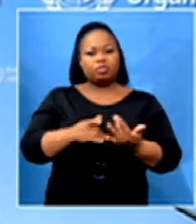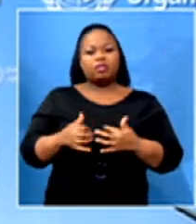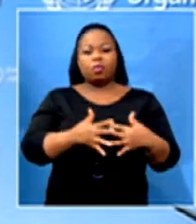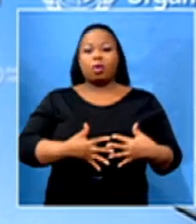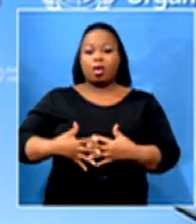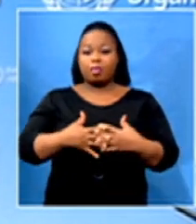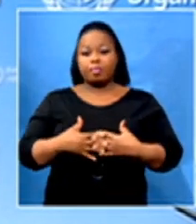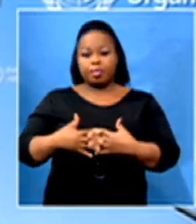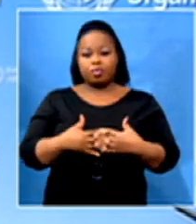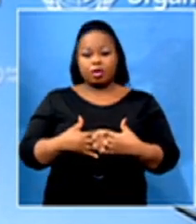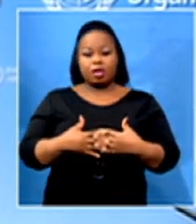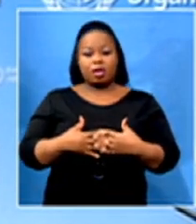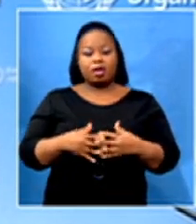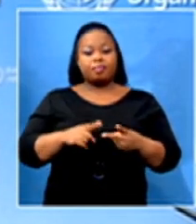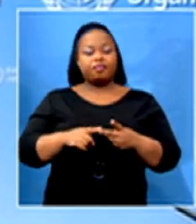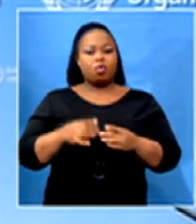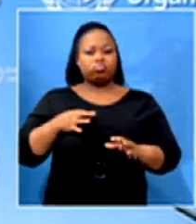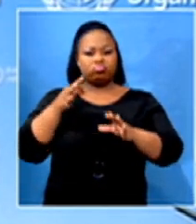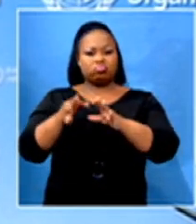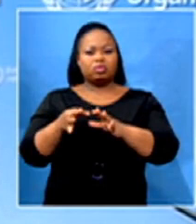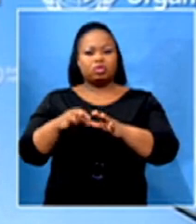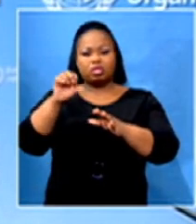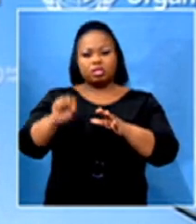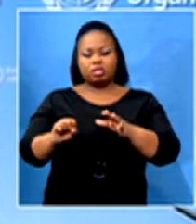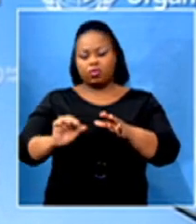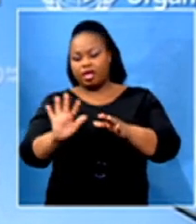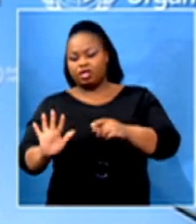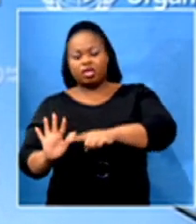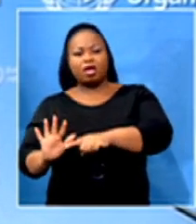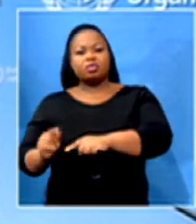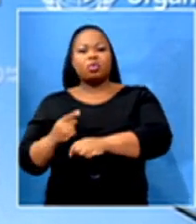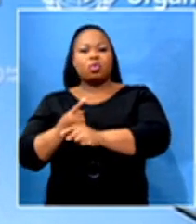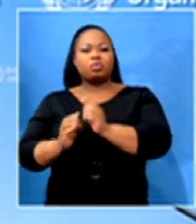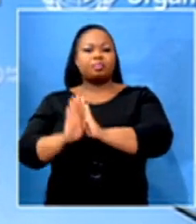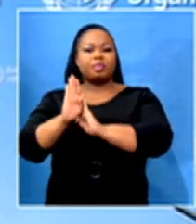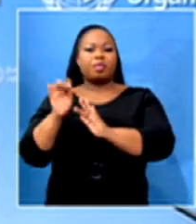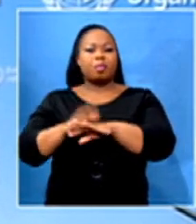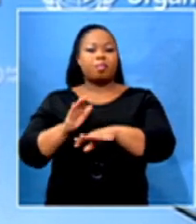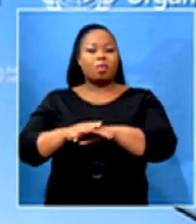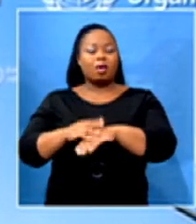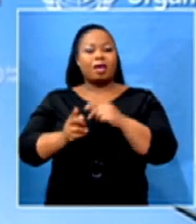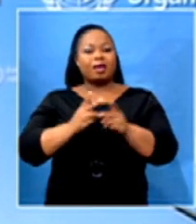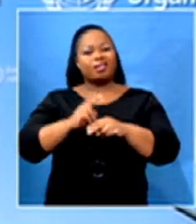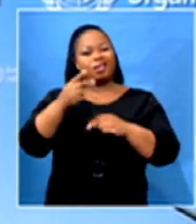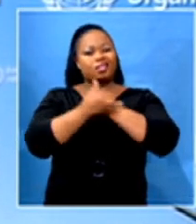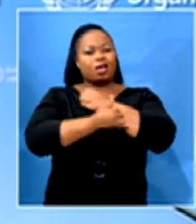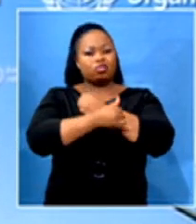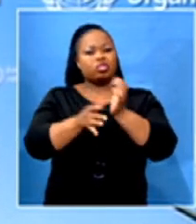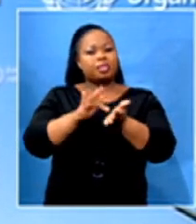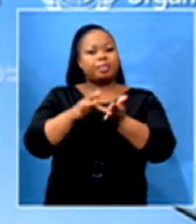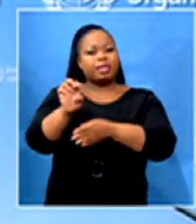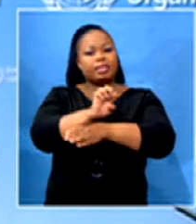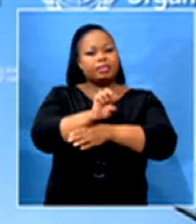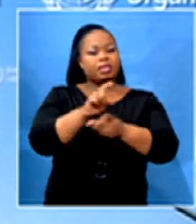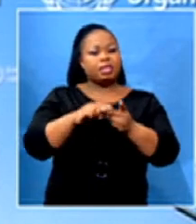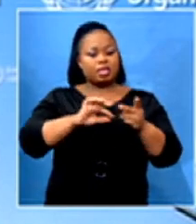Americas are contributing, South Asia is contributing very much, but also there are countries in the Middle East and there are countries